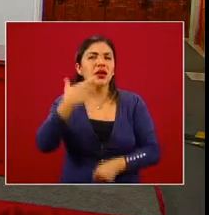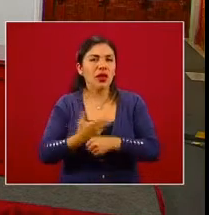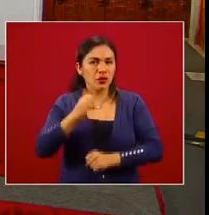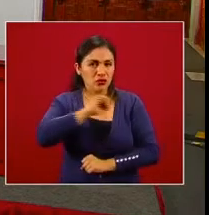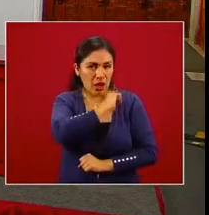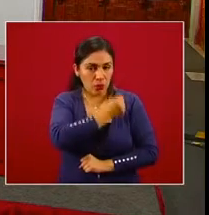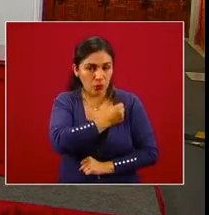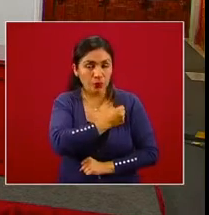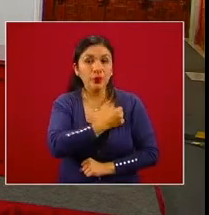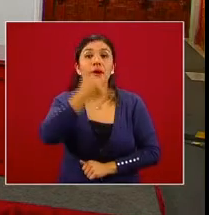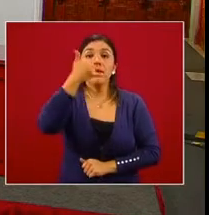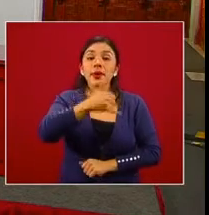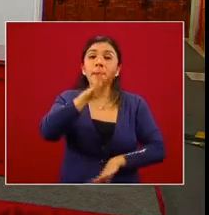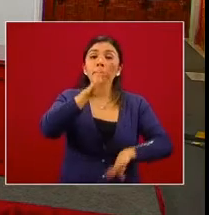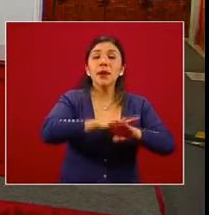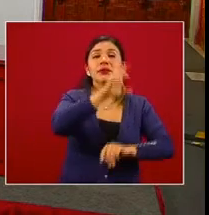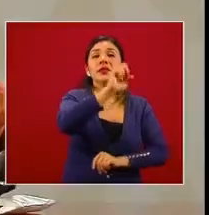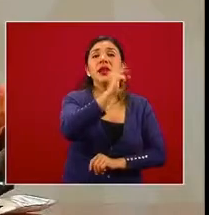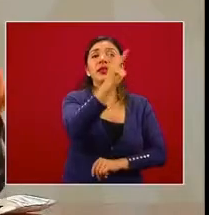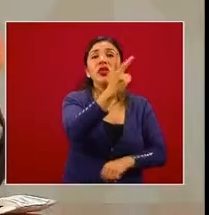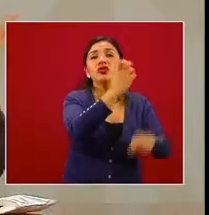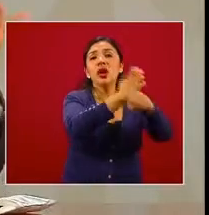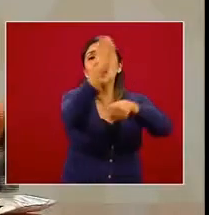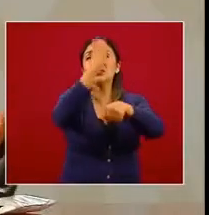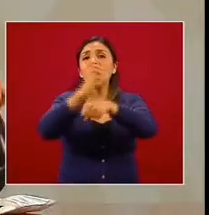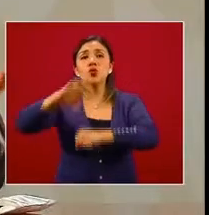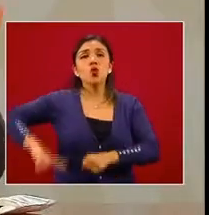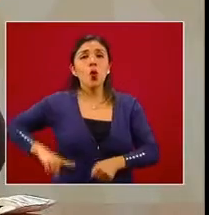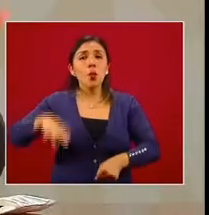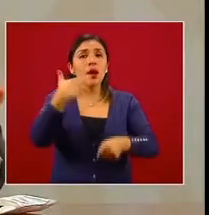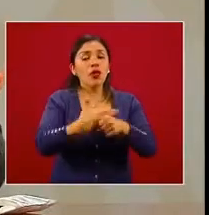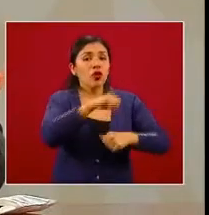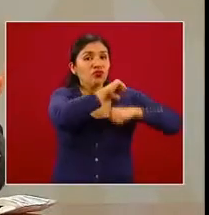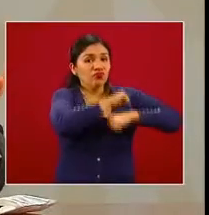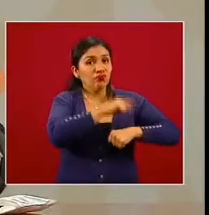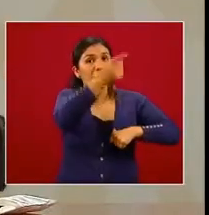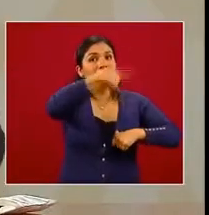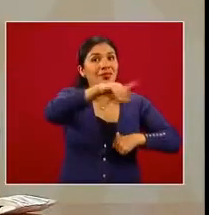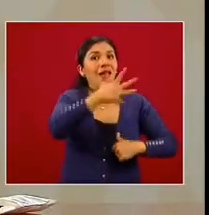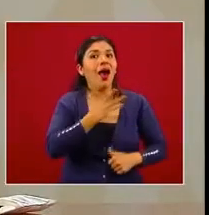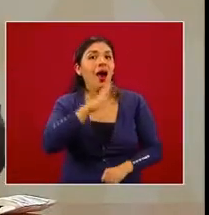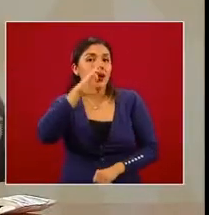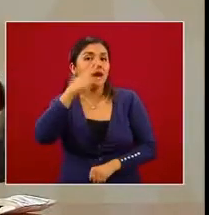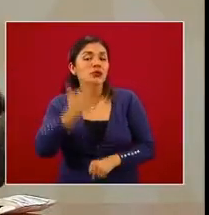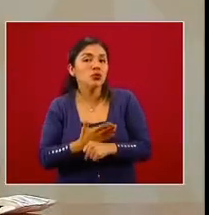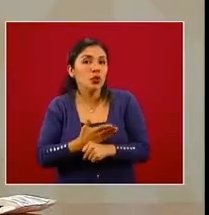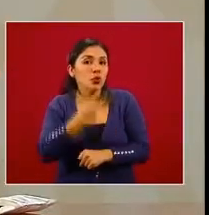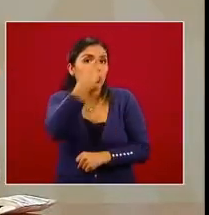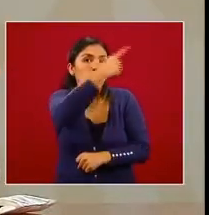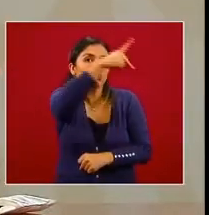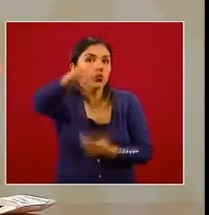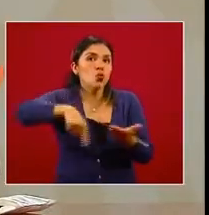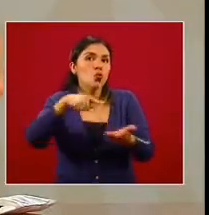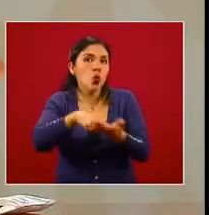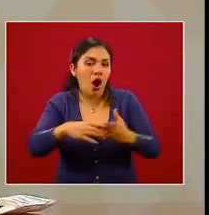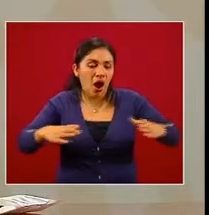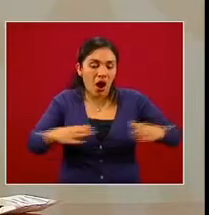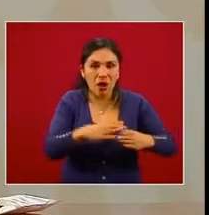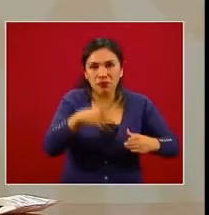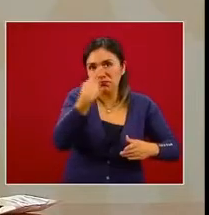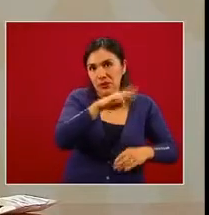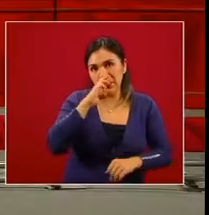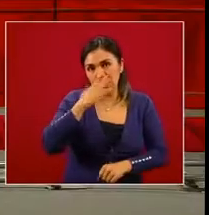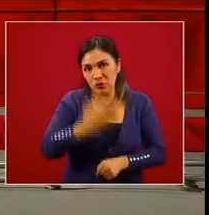and Well-being, the Ministry of Health, and the President. And then we have the 32 states that are responsible within their